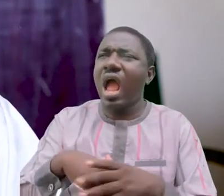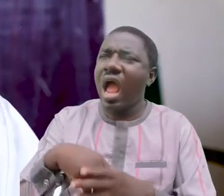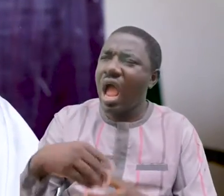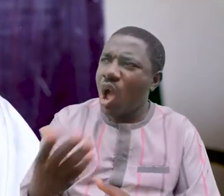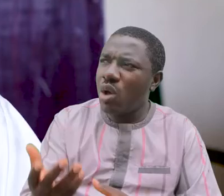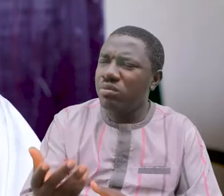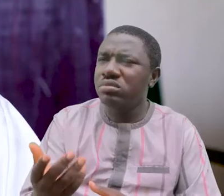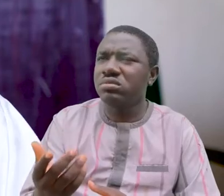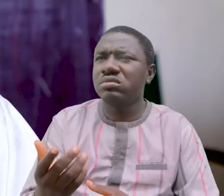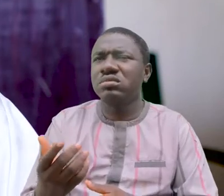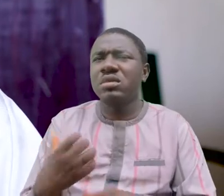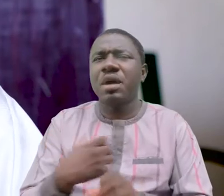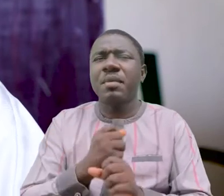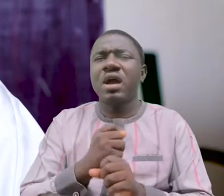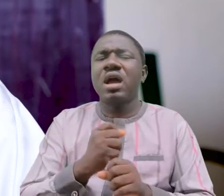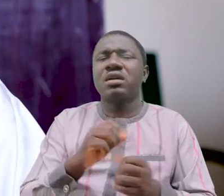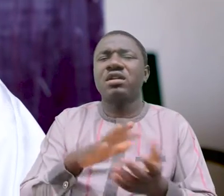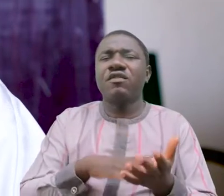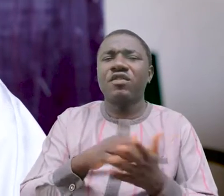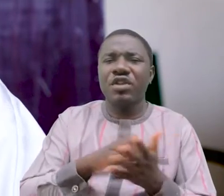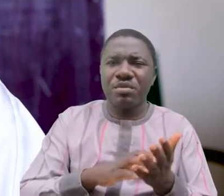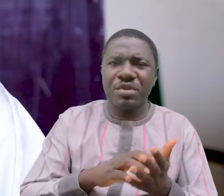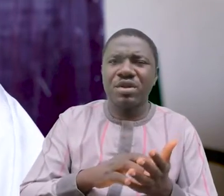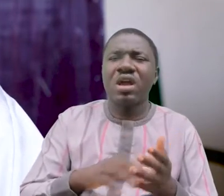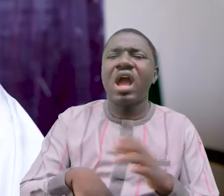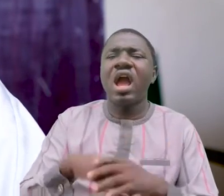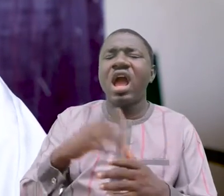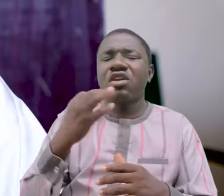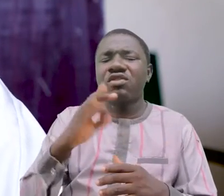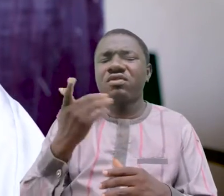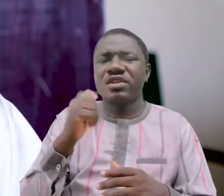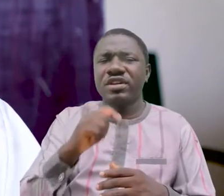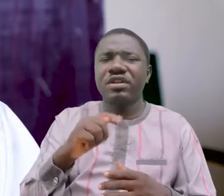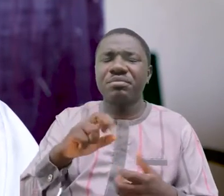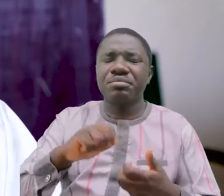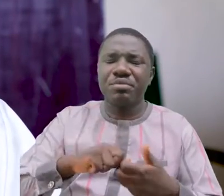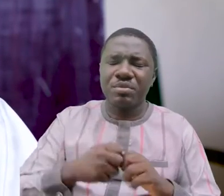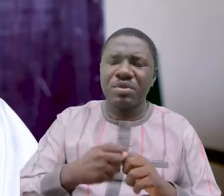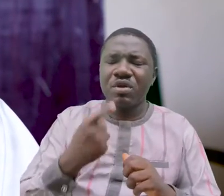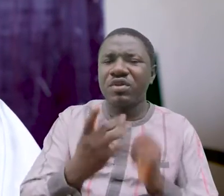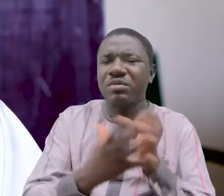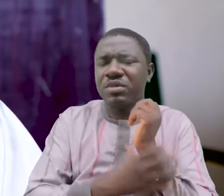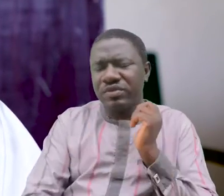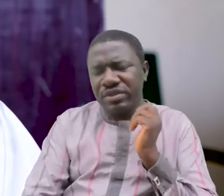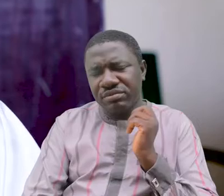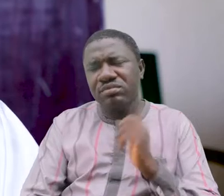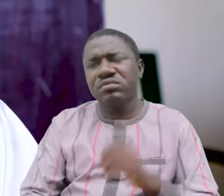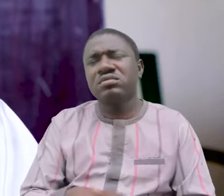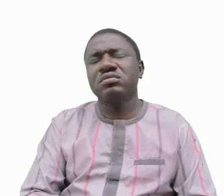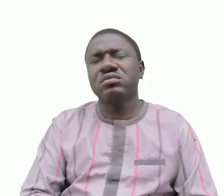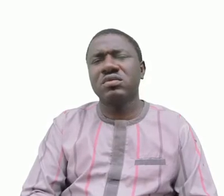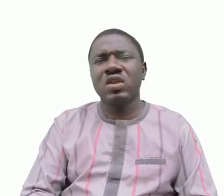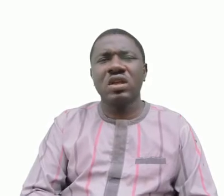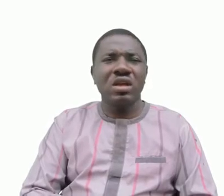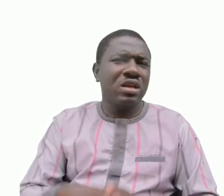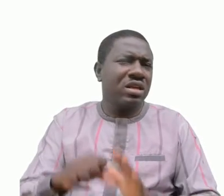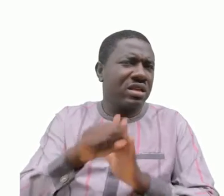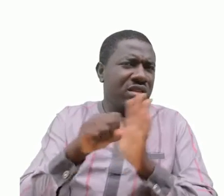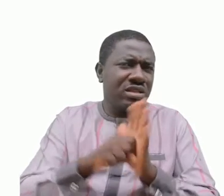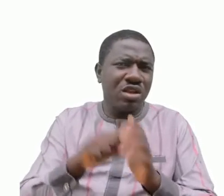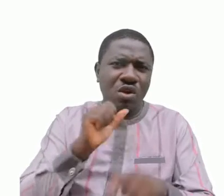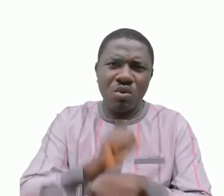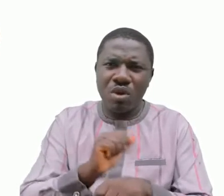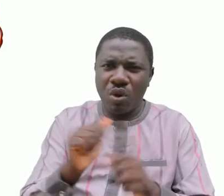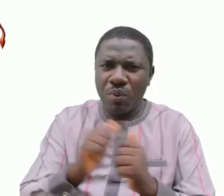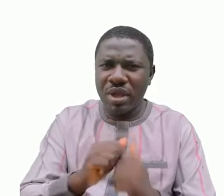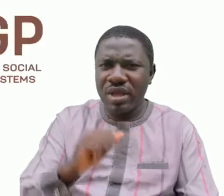you, trying to make the vulnerable, bring in the vulnerables out of the shock that they have been in. The state